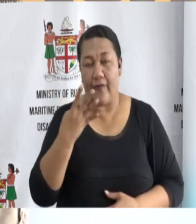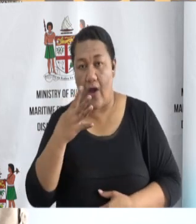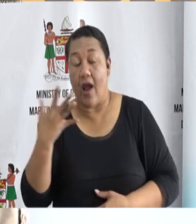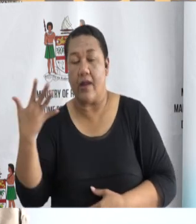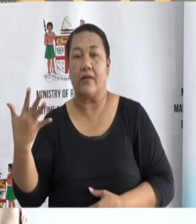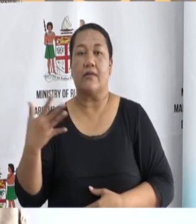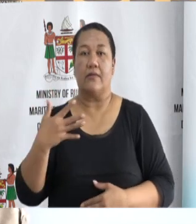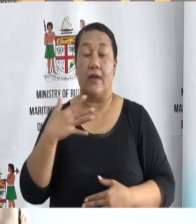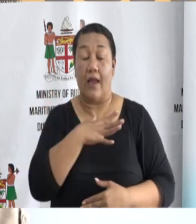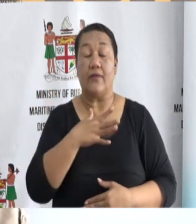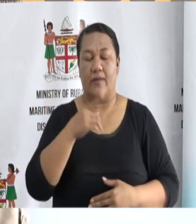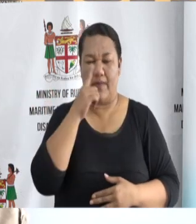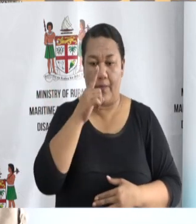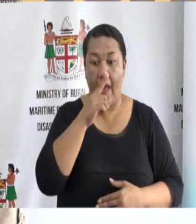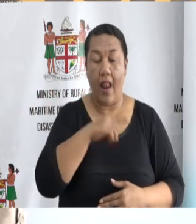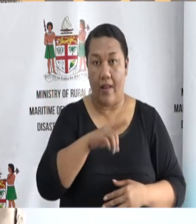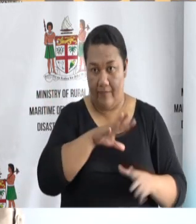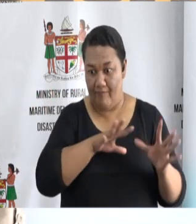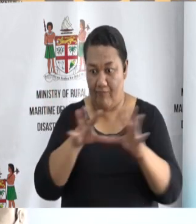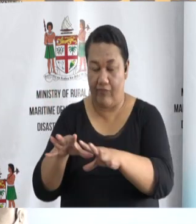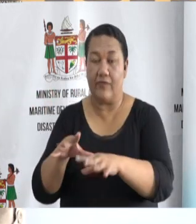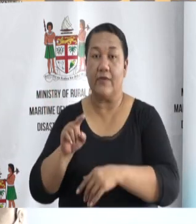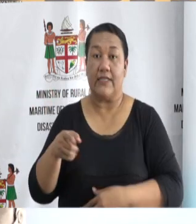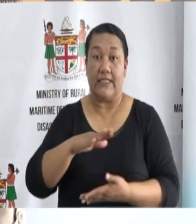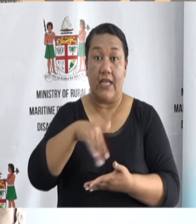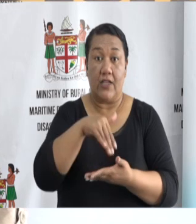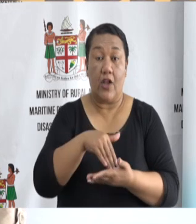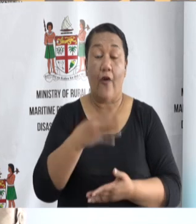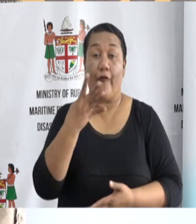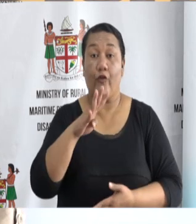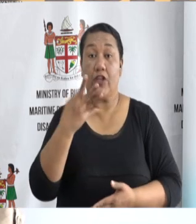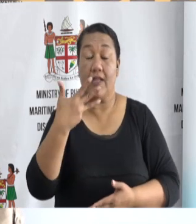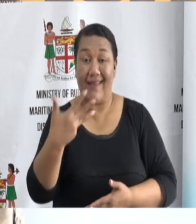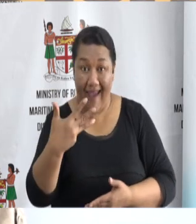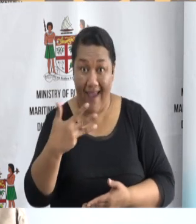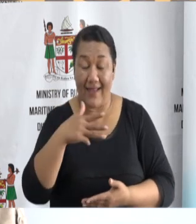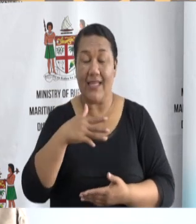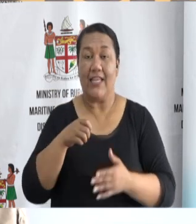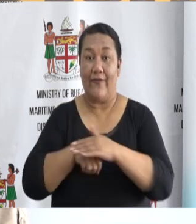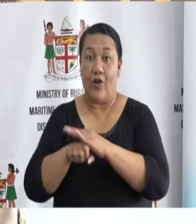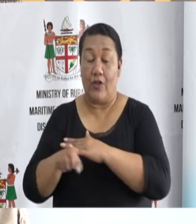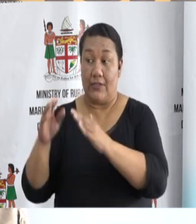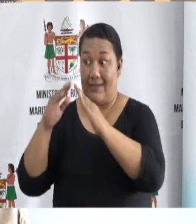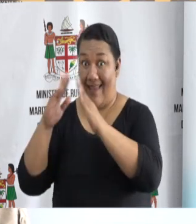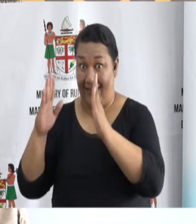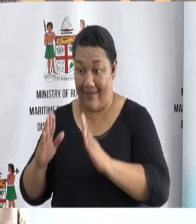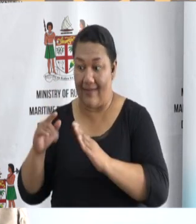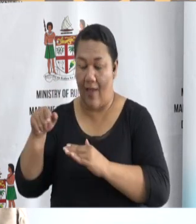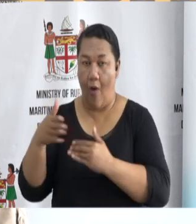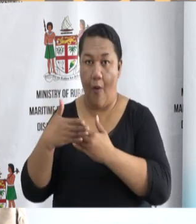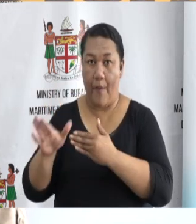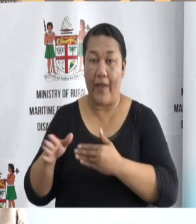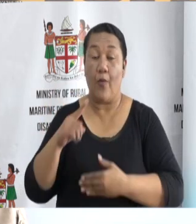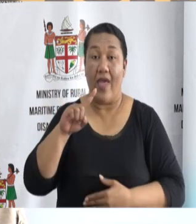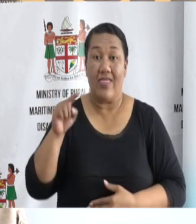That's 3,438 evacuees residing in this evacuation center. In the Central Division, we have